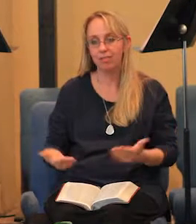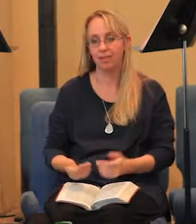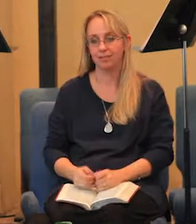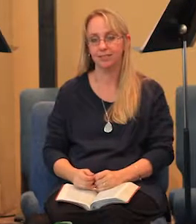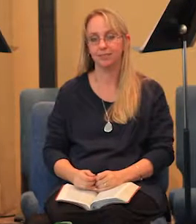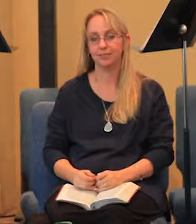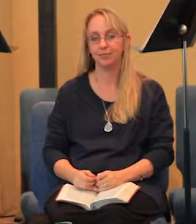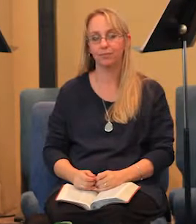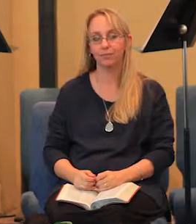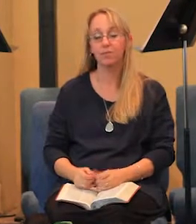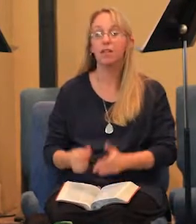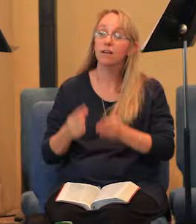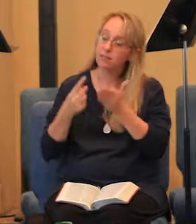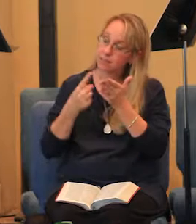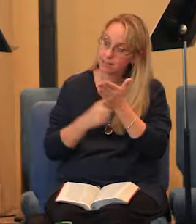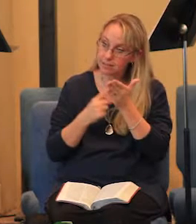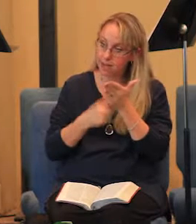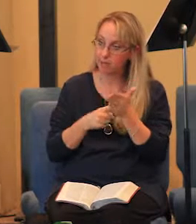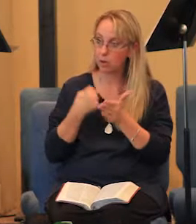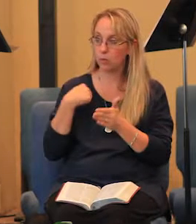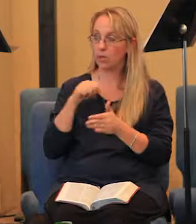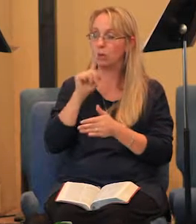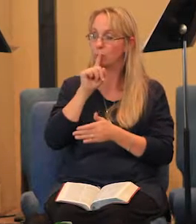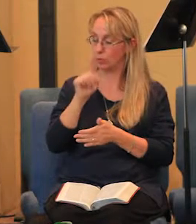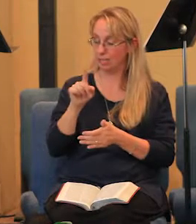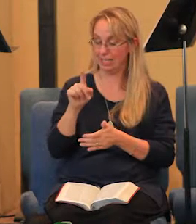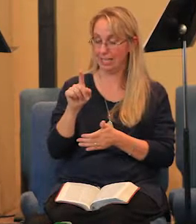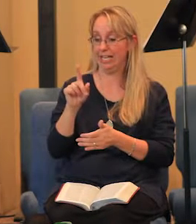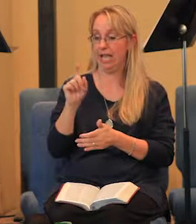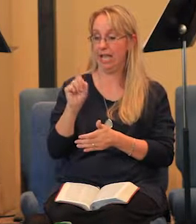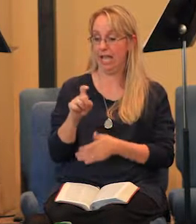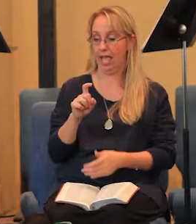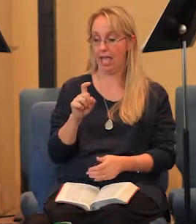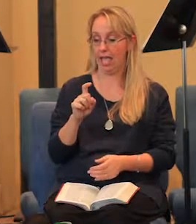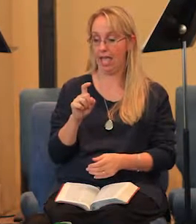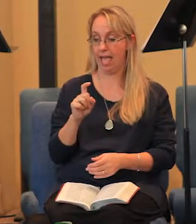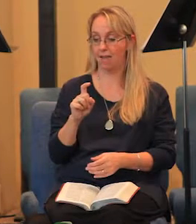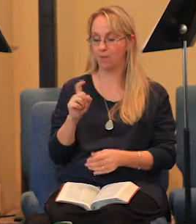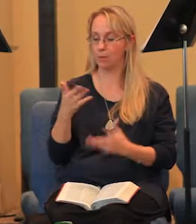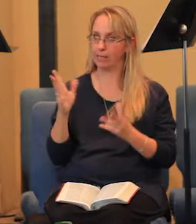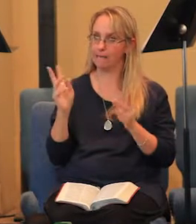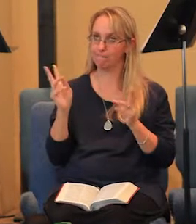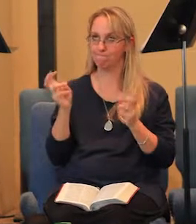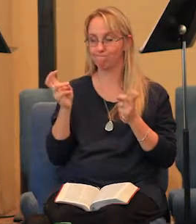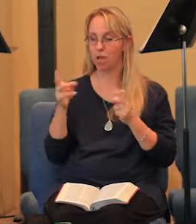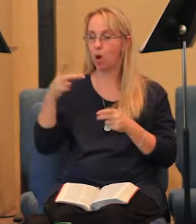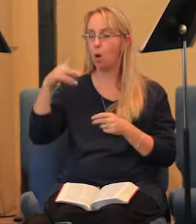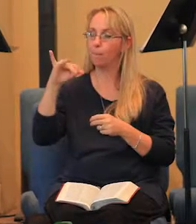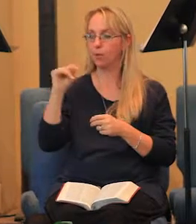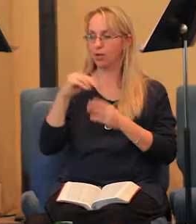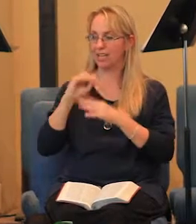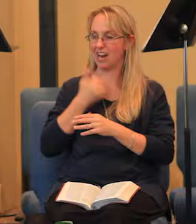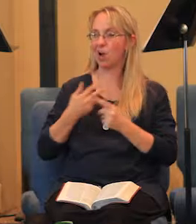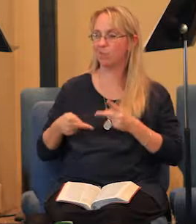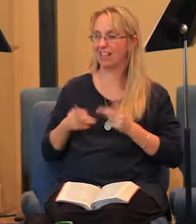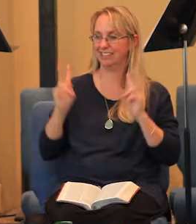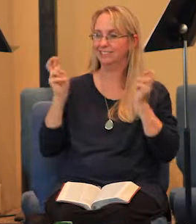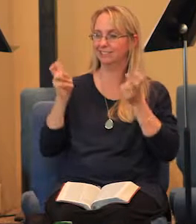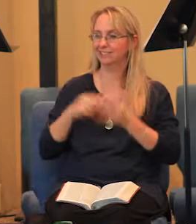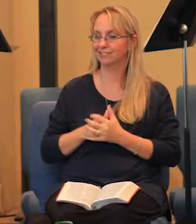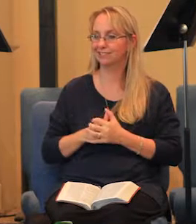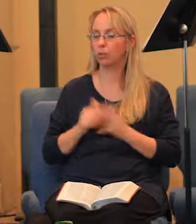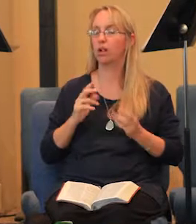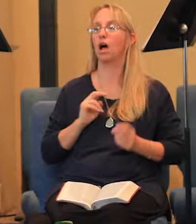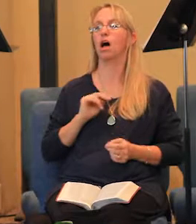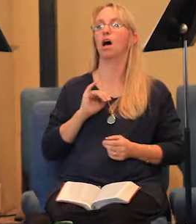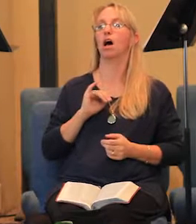things. But sometimes we really have to be put in our place. Because here's something that God wants from